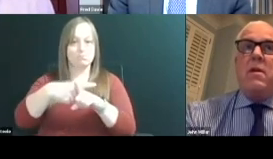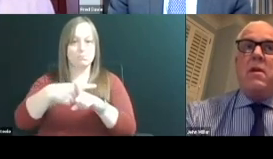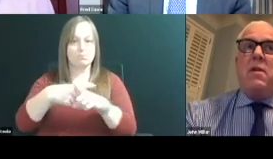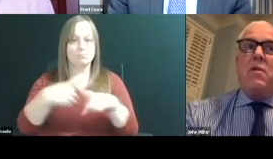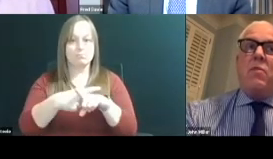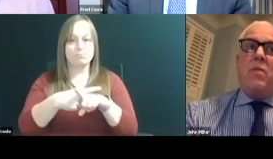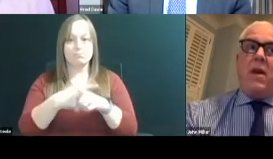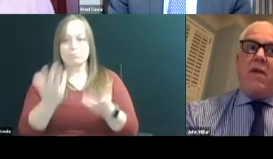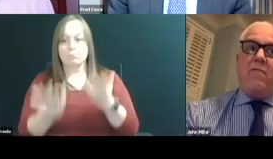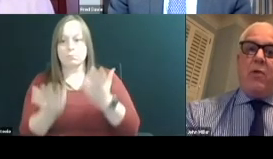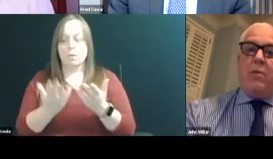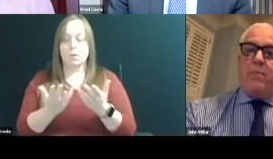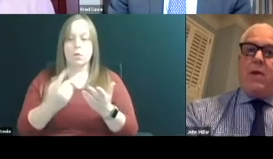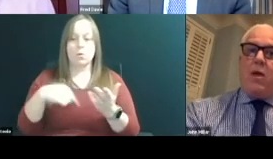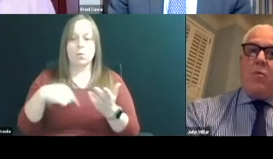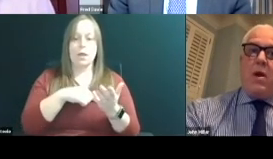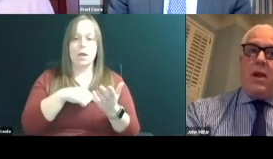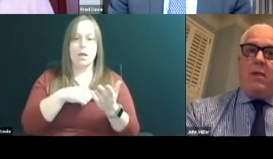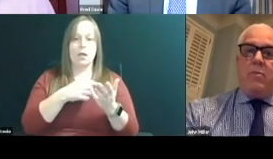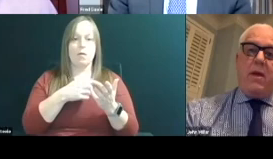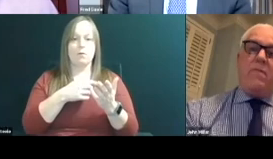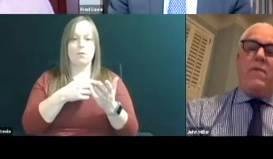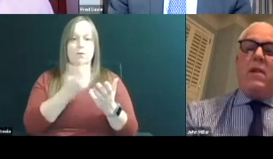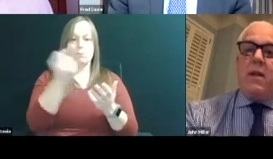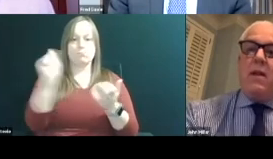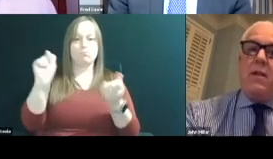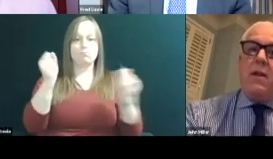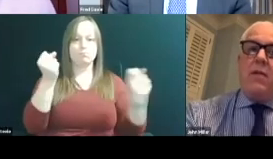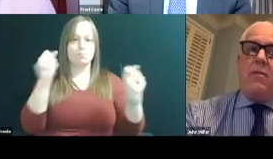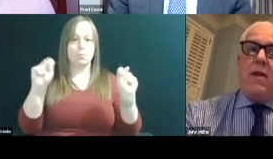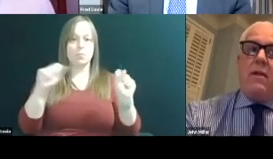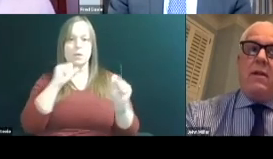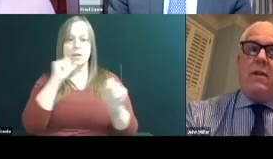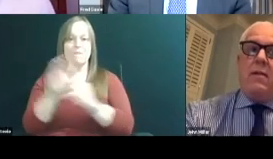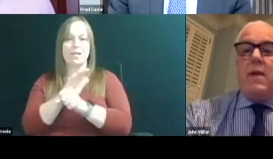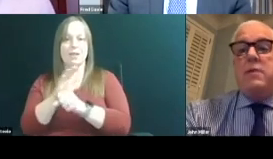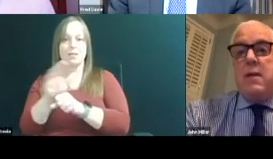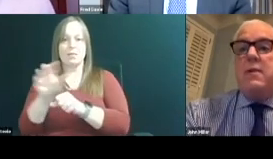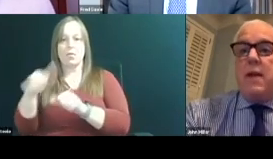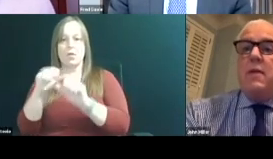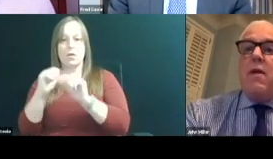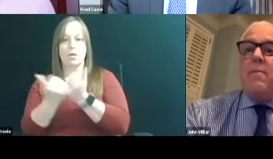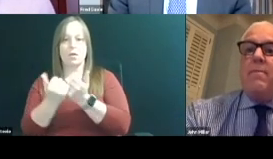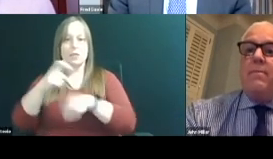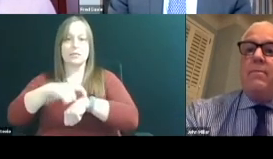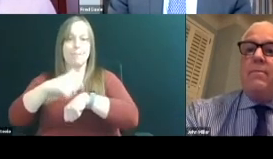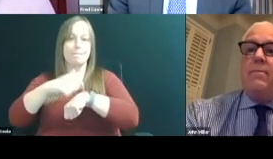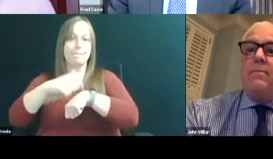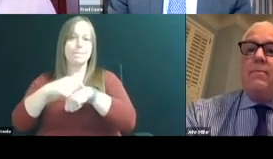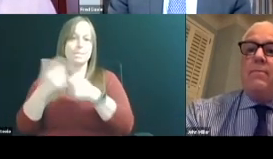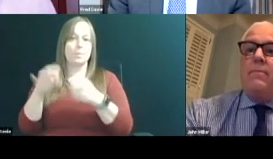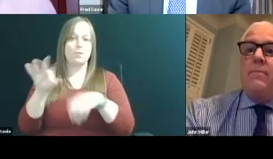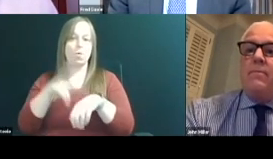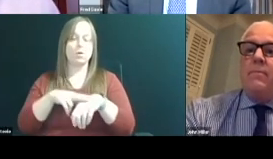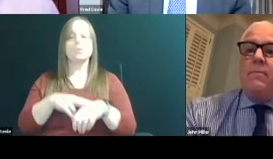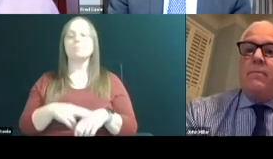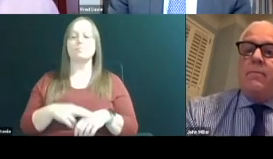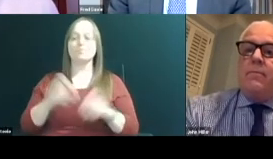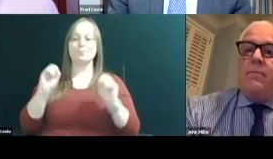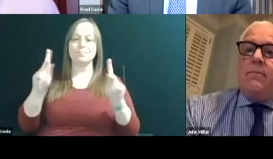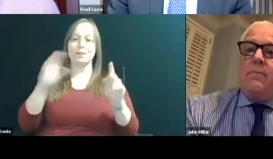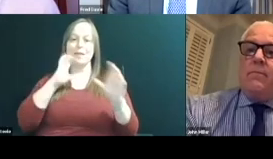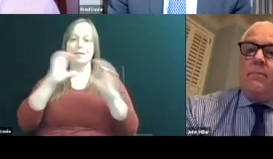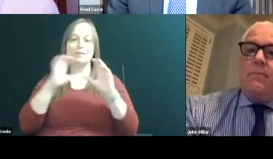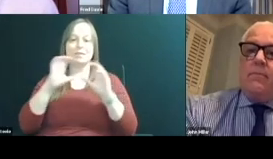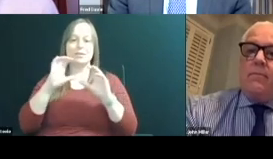where we have pulled back on one end without filling in on the other end. And that's going to take time. All right. And that